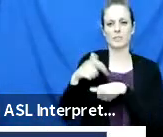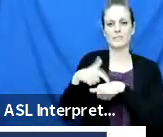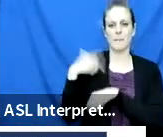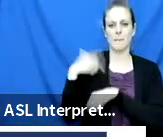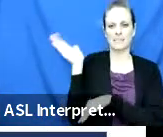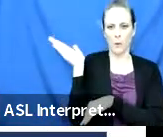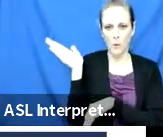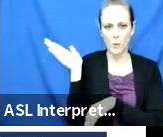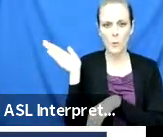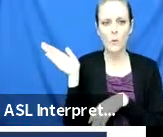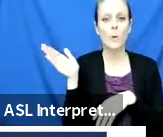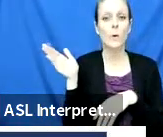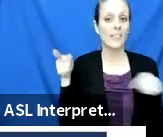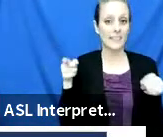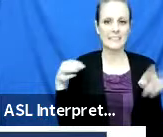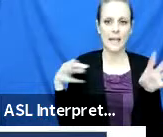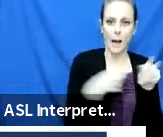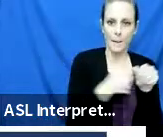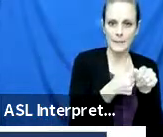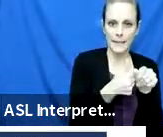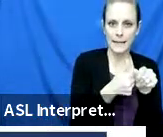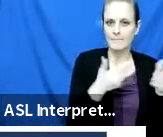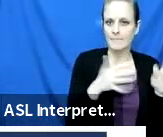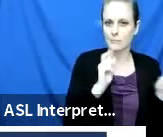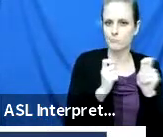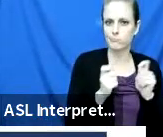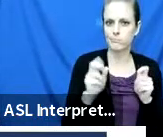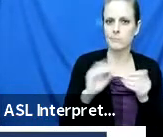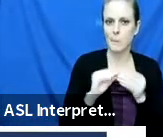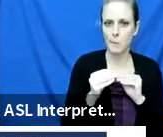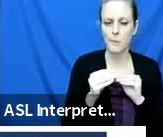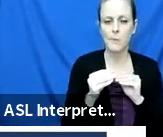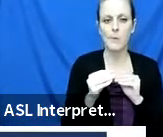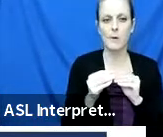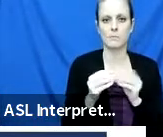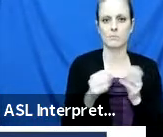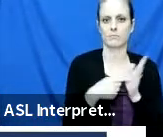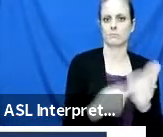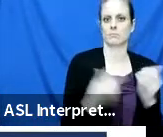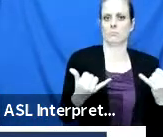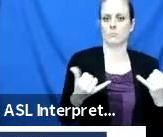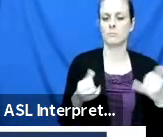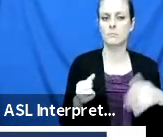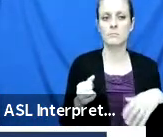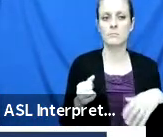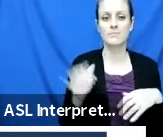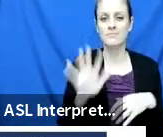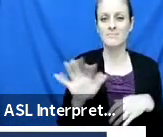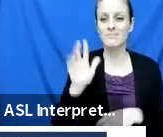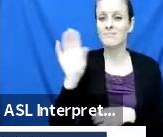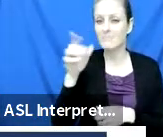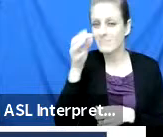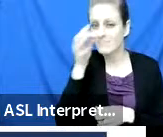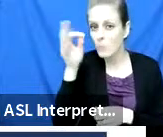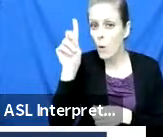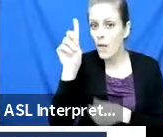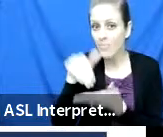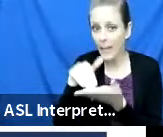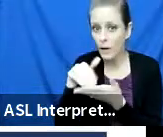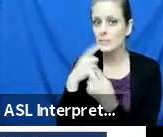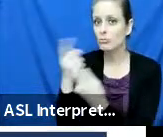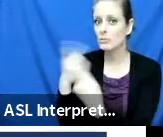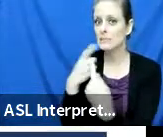a slightly updated table. We're at now close to 1,000